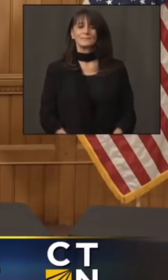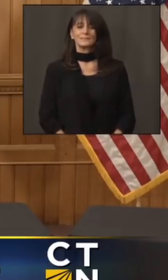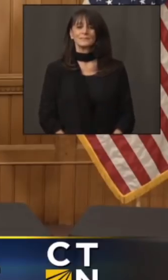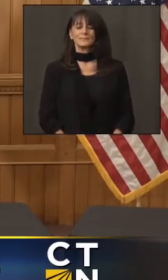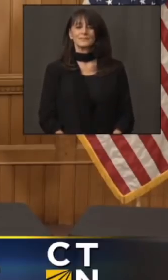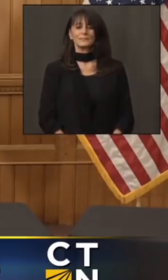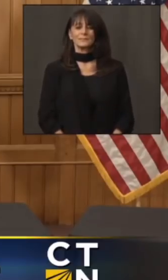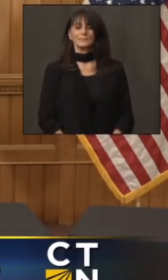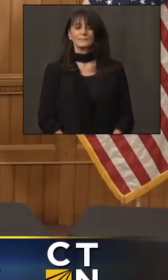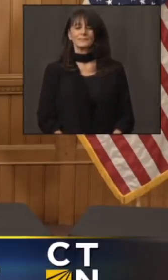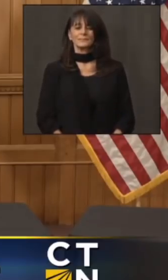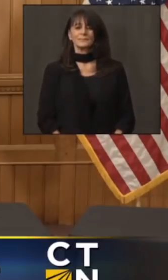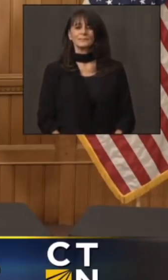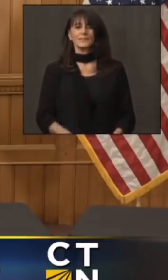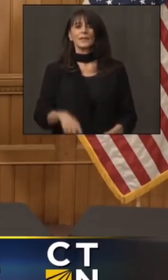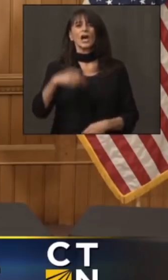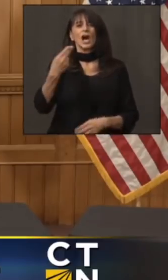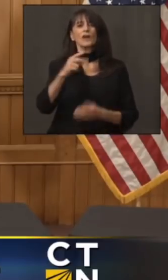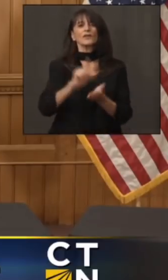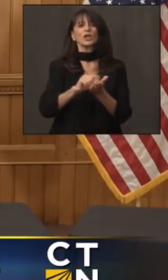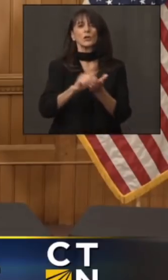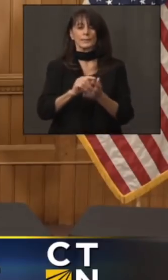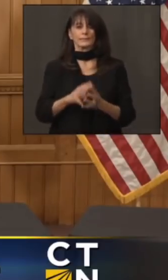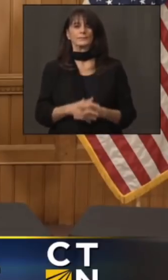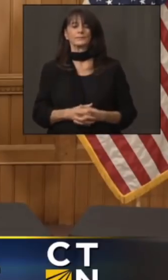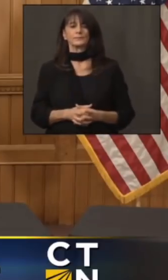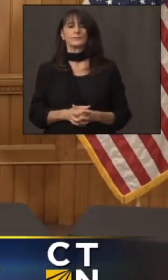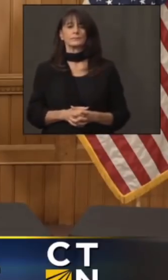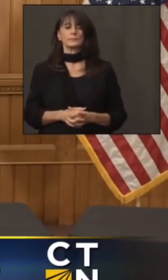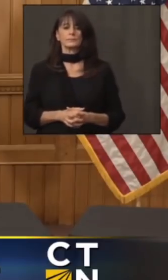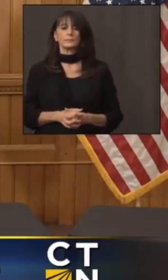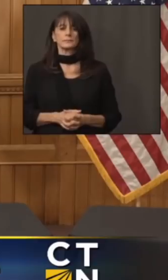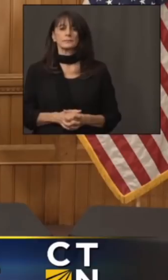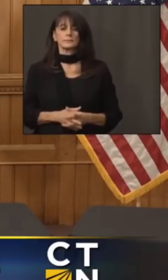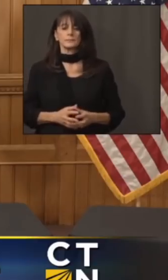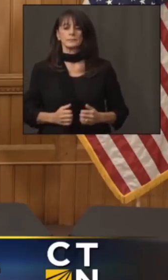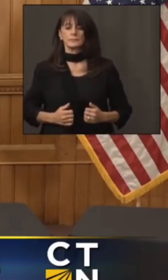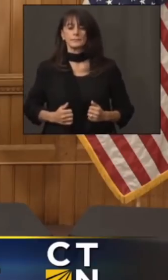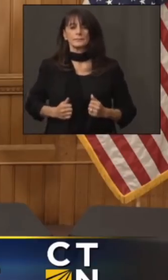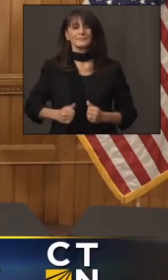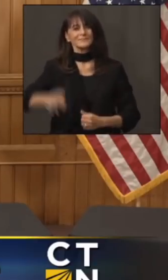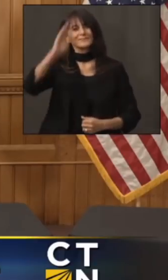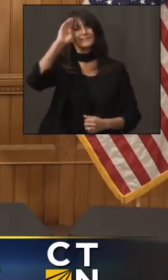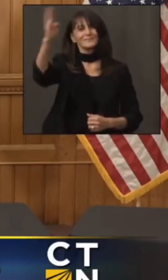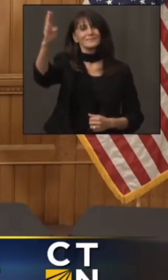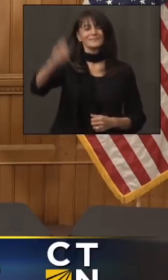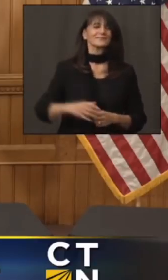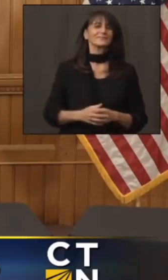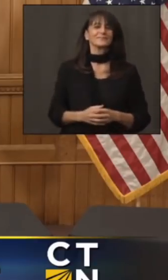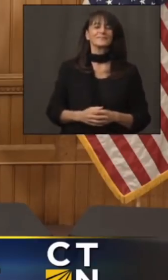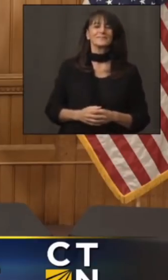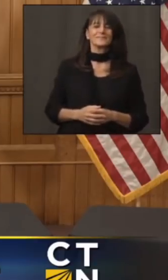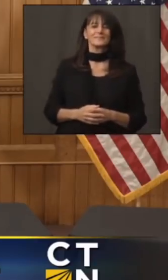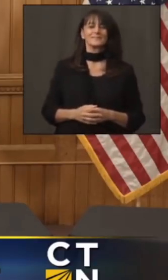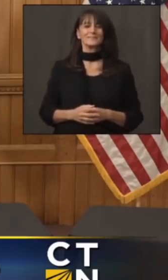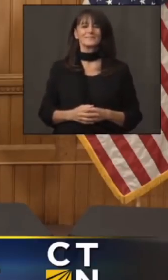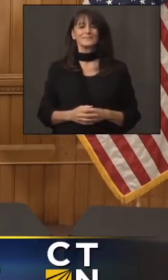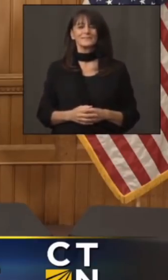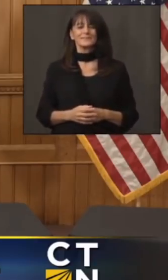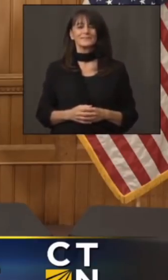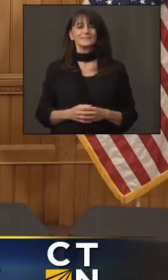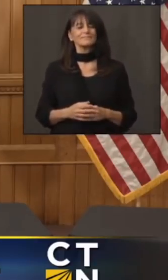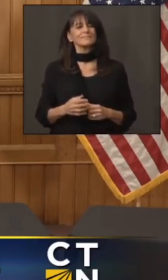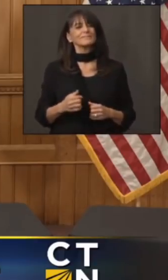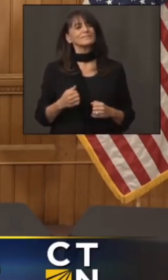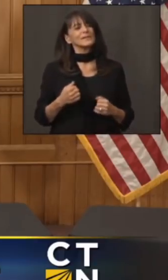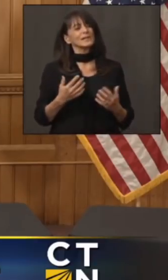The Hartford Courant. Hey, everyone. everyone. This is Emily Brindley from The Current. Governor, I